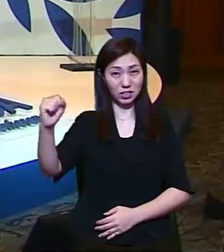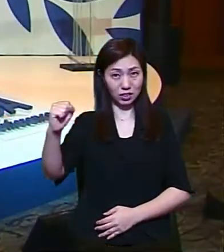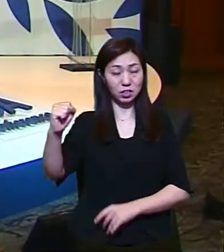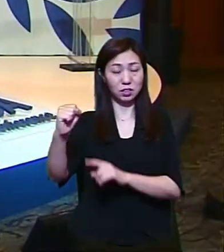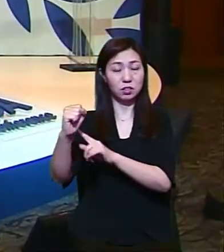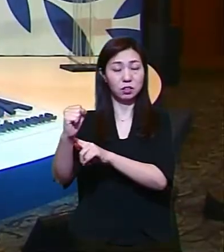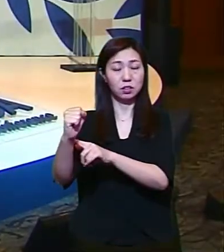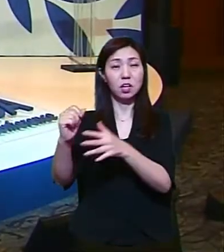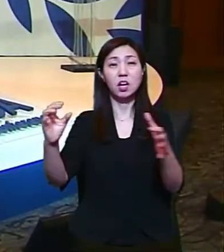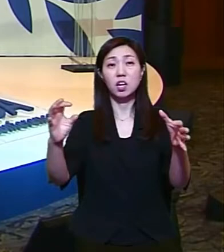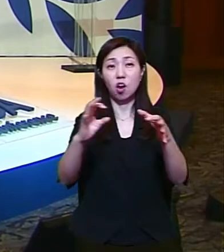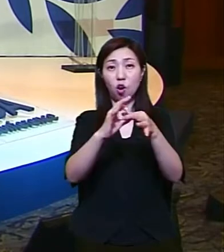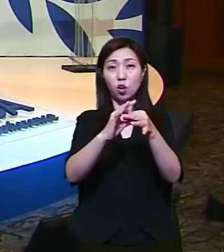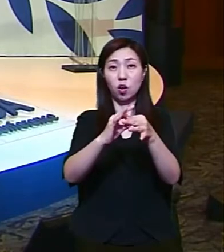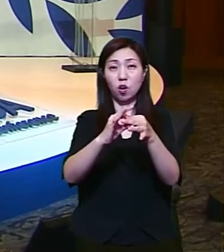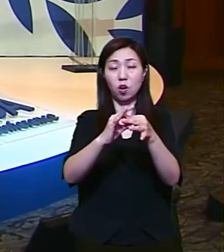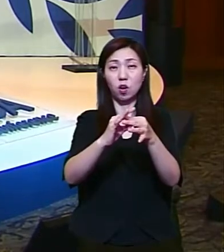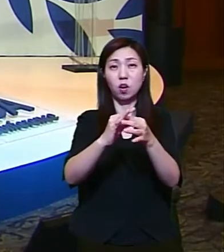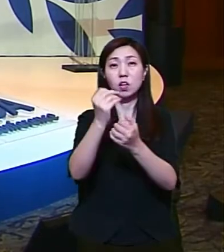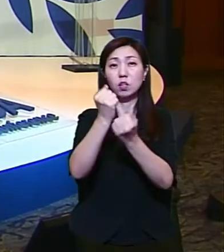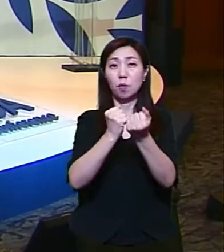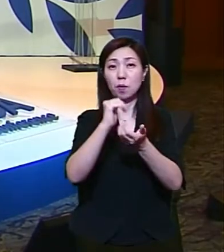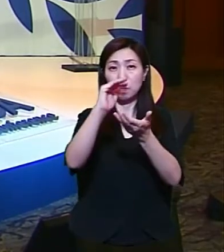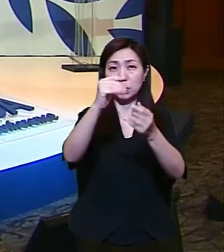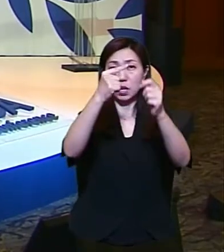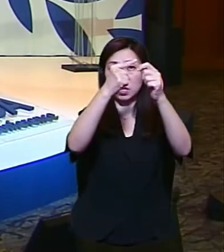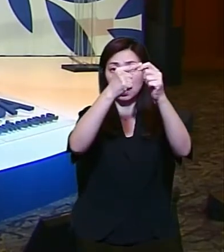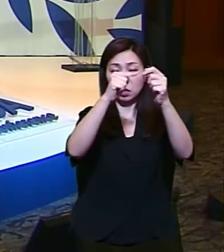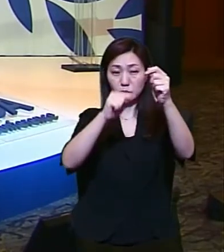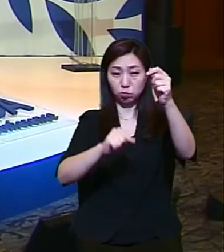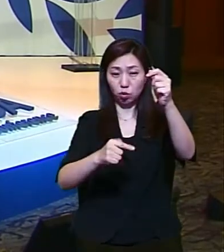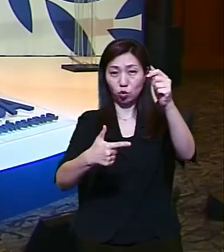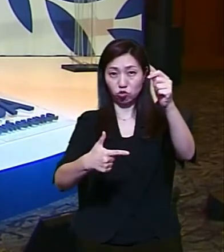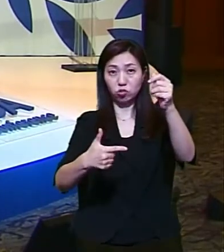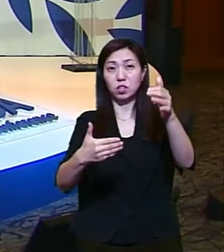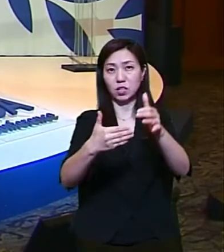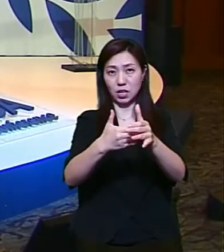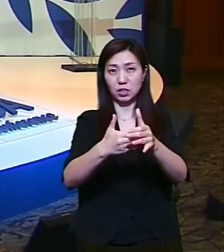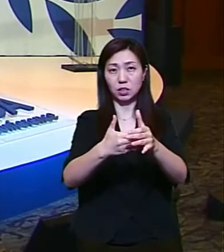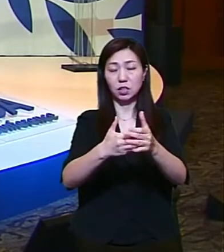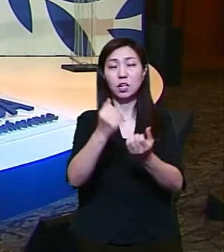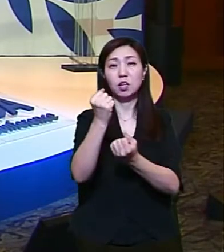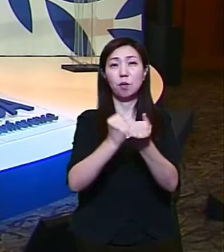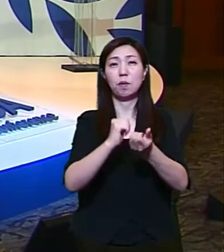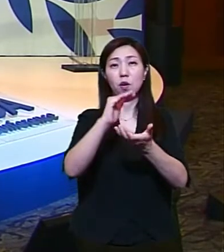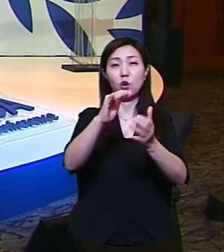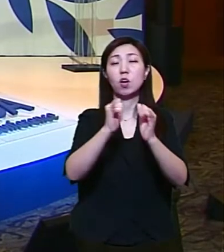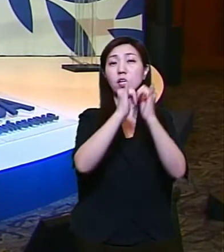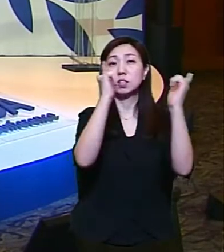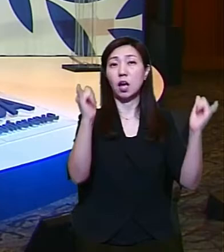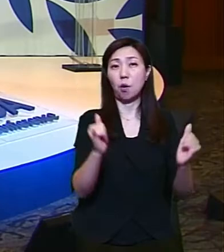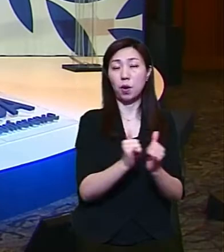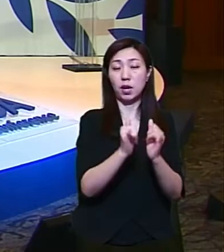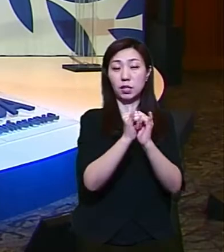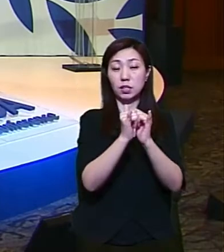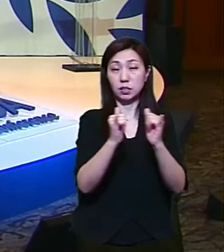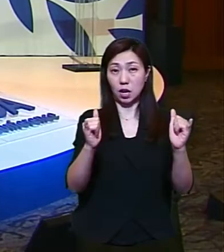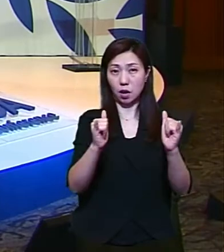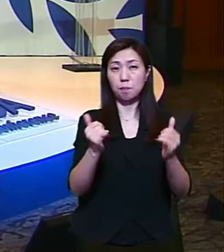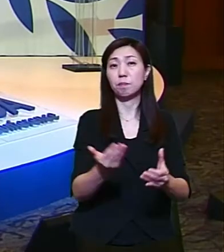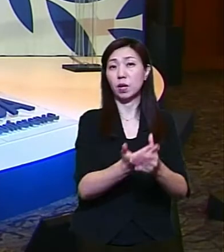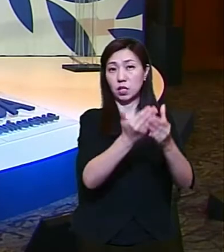basically social human development thing, and in your talk you say the human well-being related.